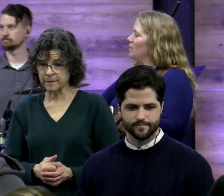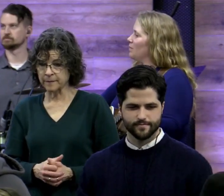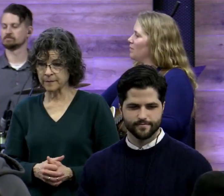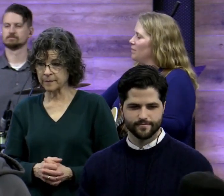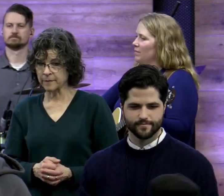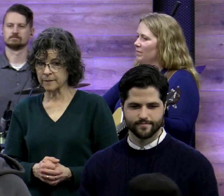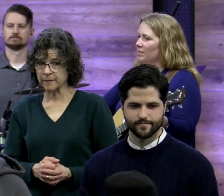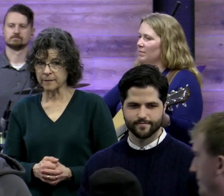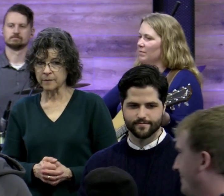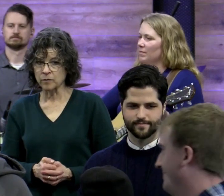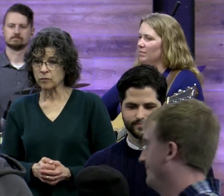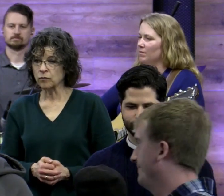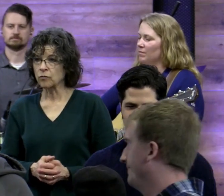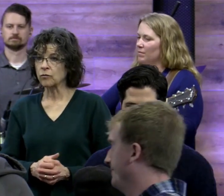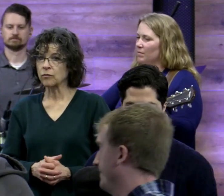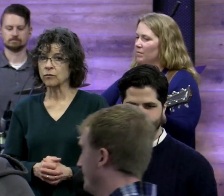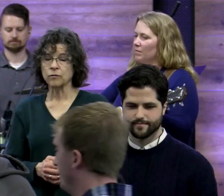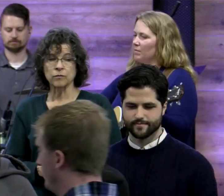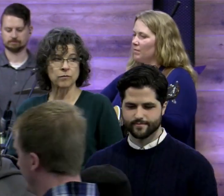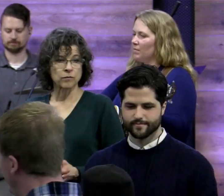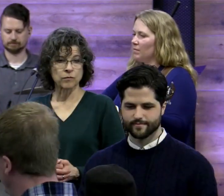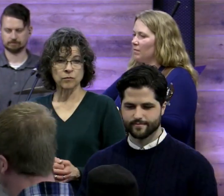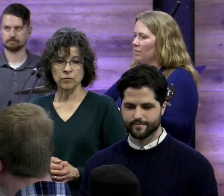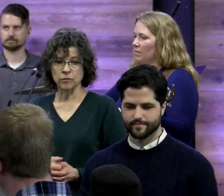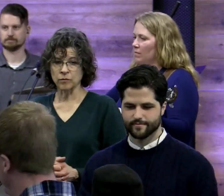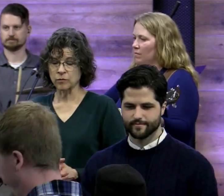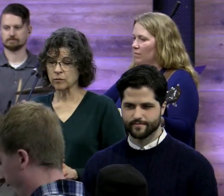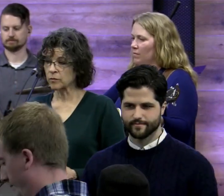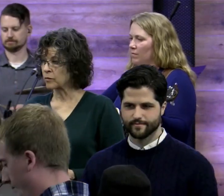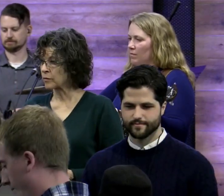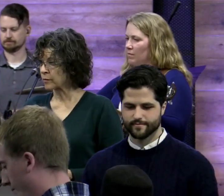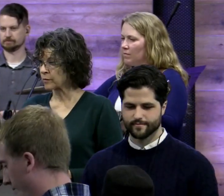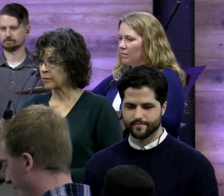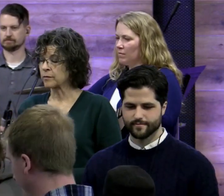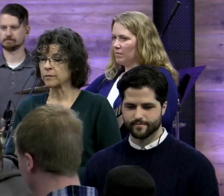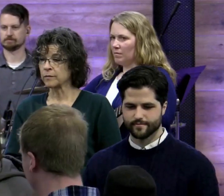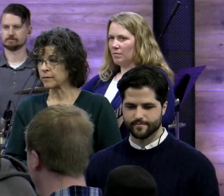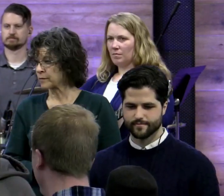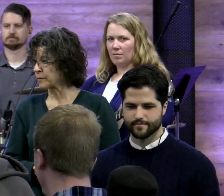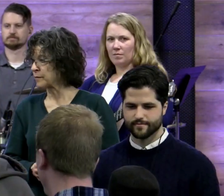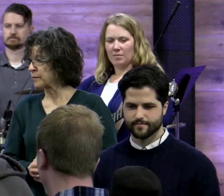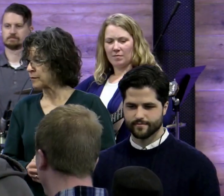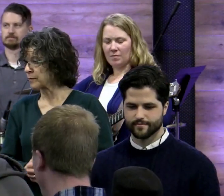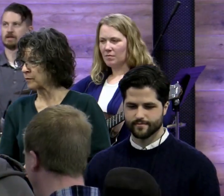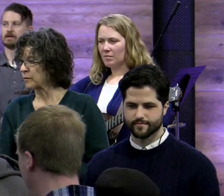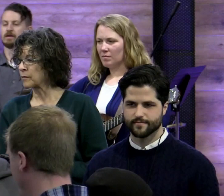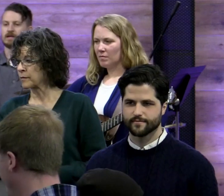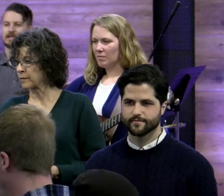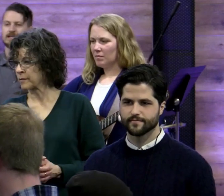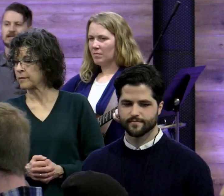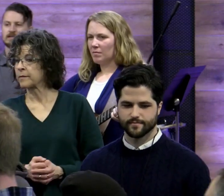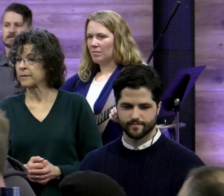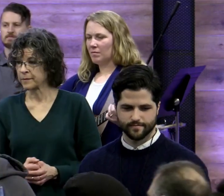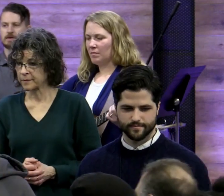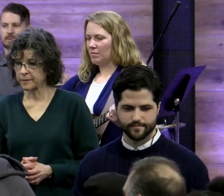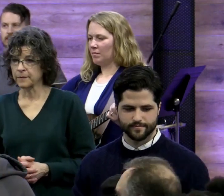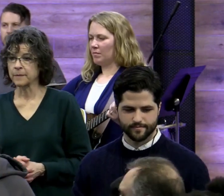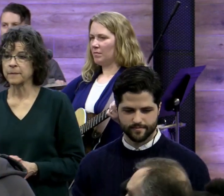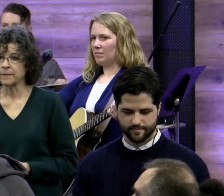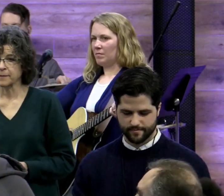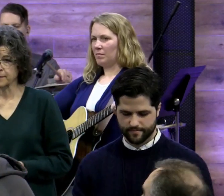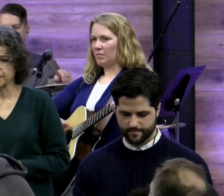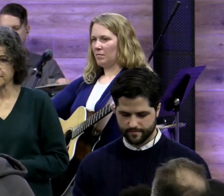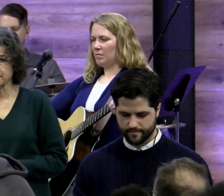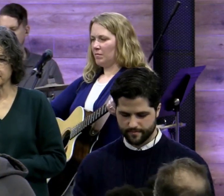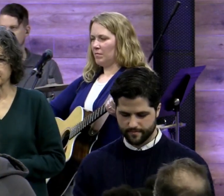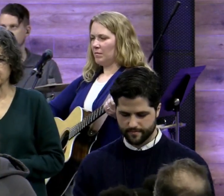In Christ alone, my hope is found. He is my light,